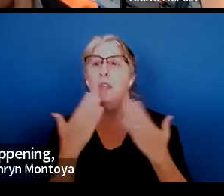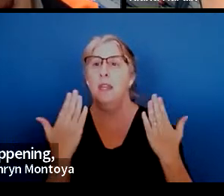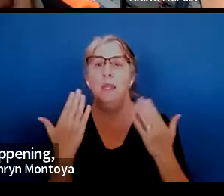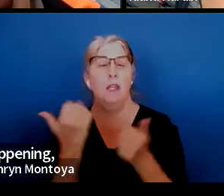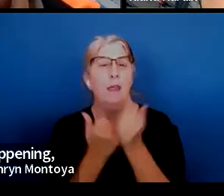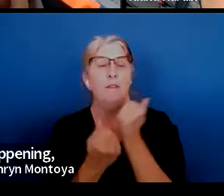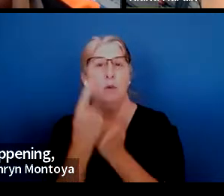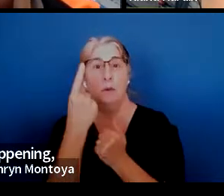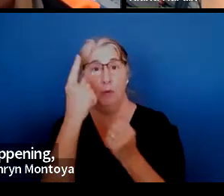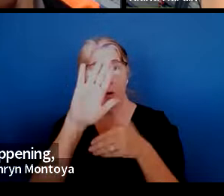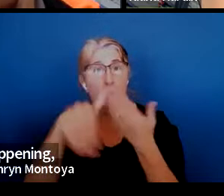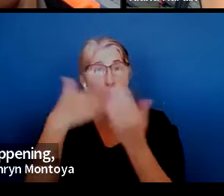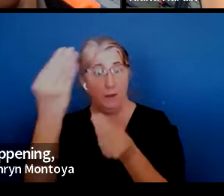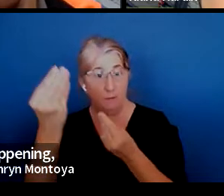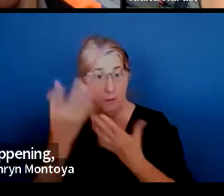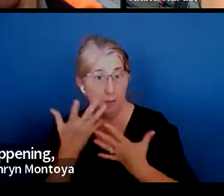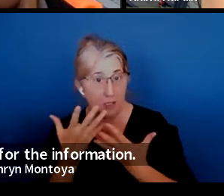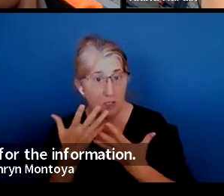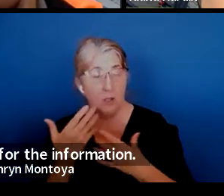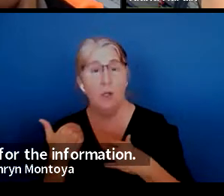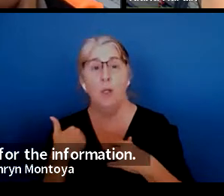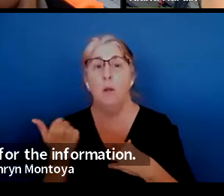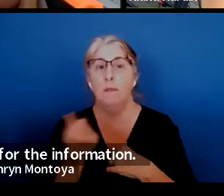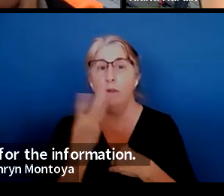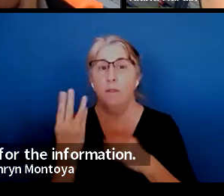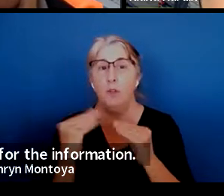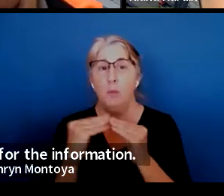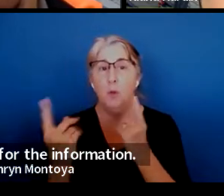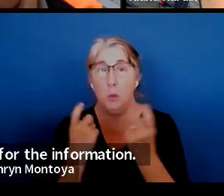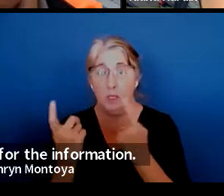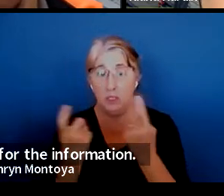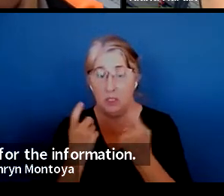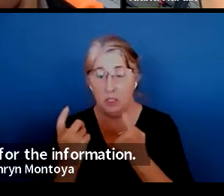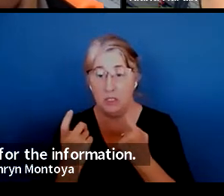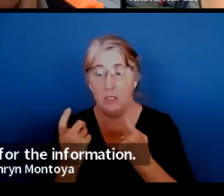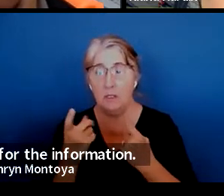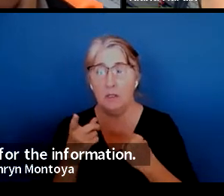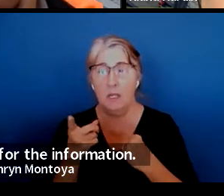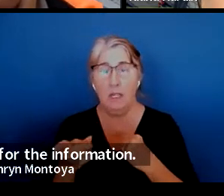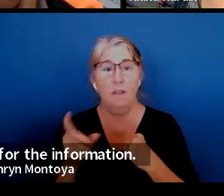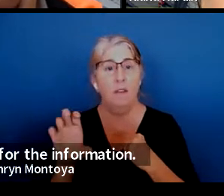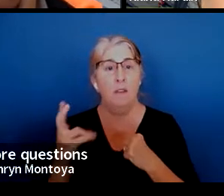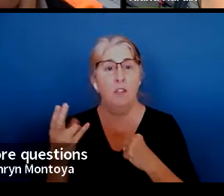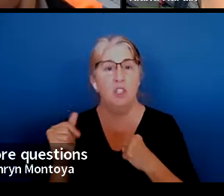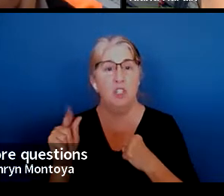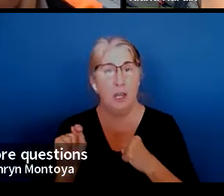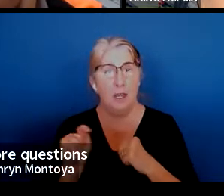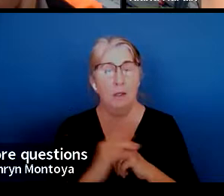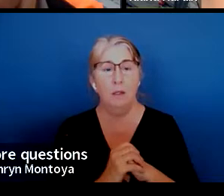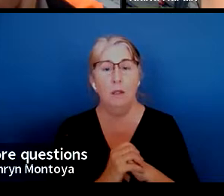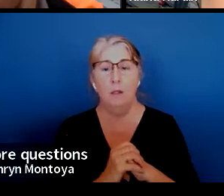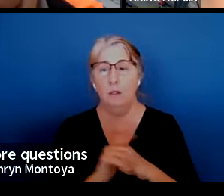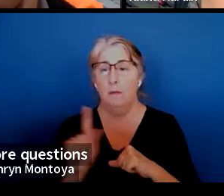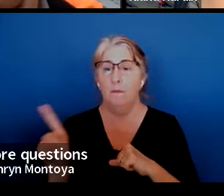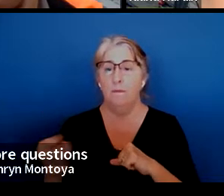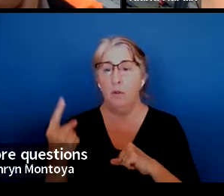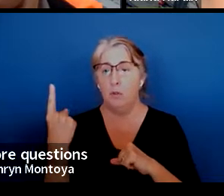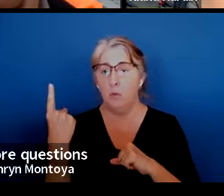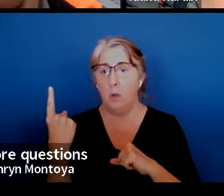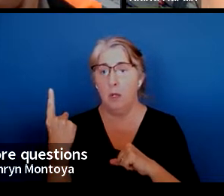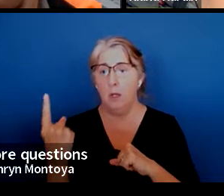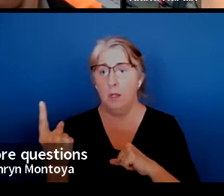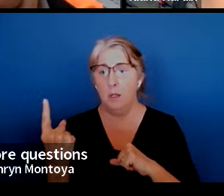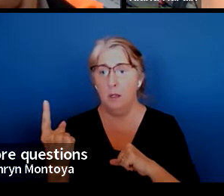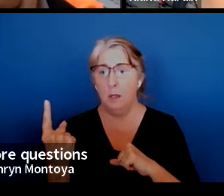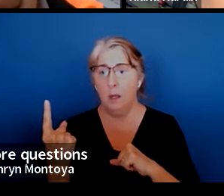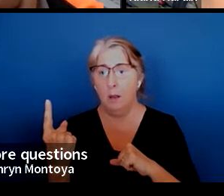the information. We have a couple more questions in the chat. The first one is,